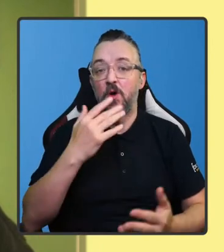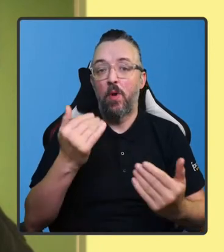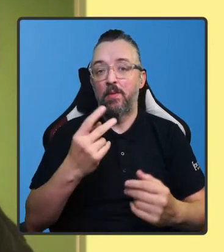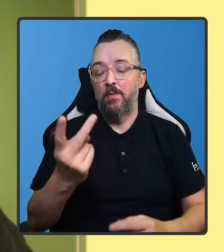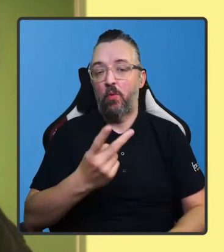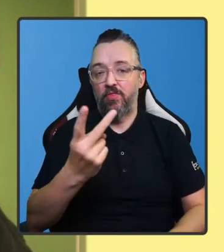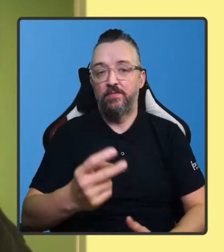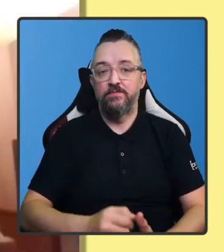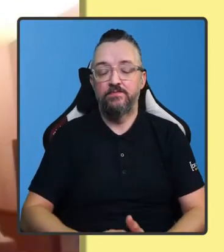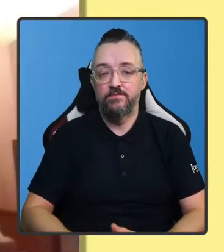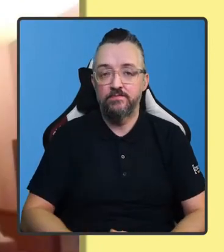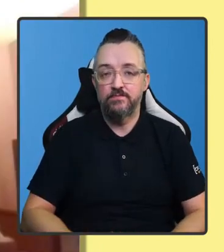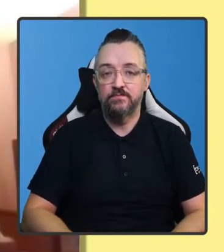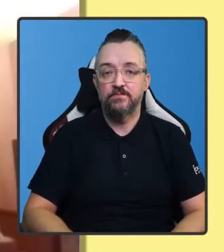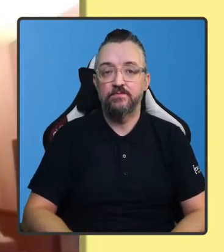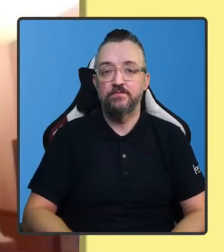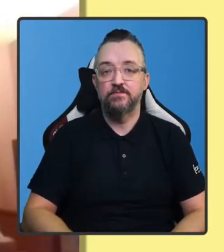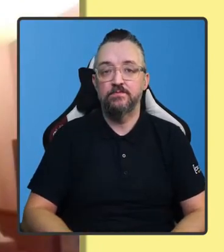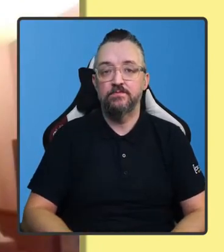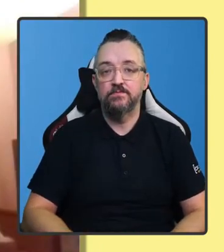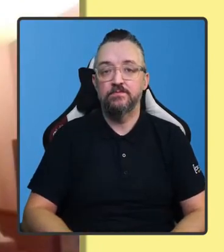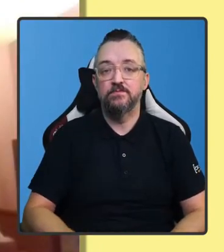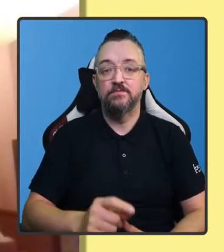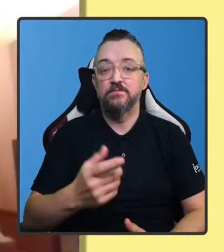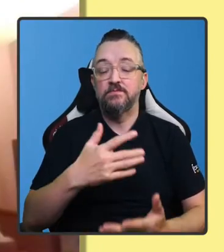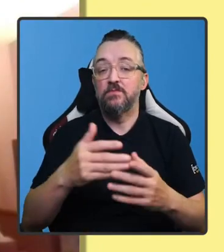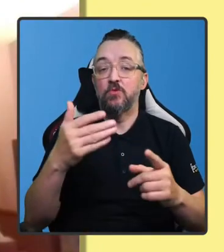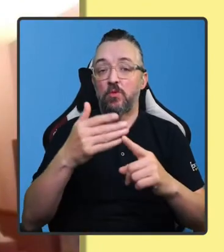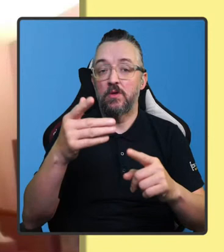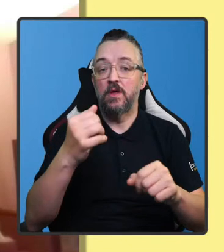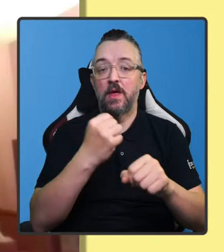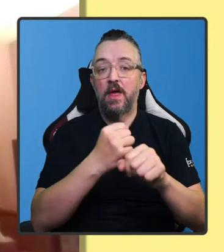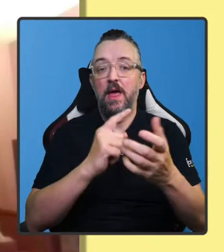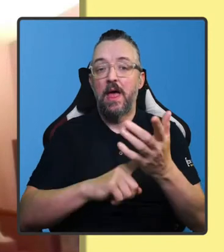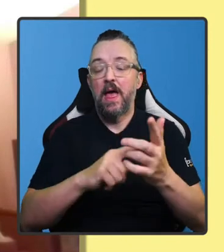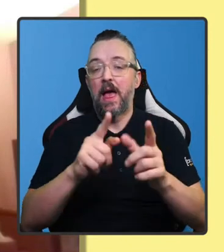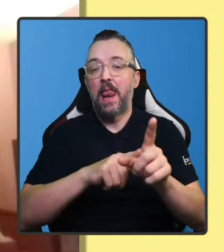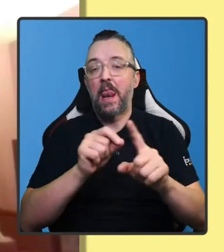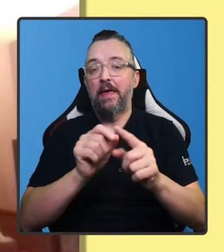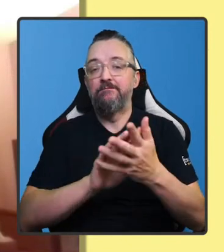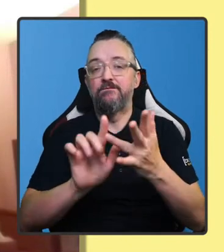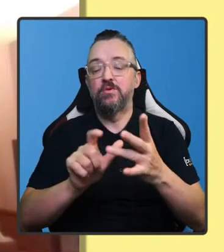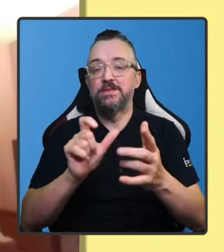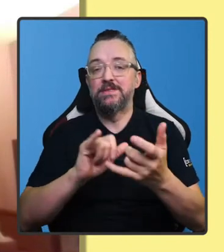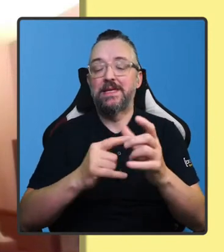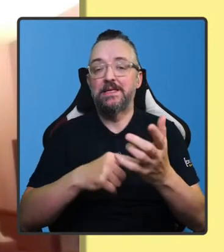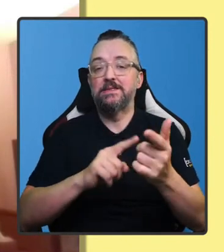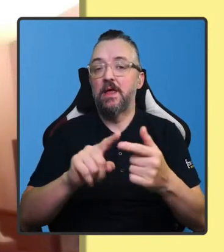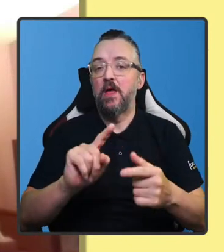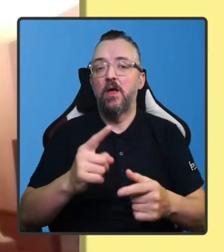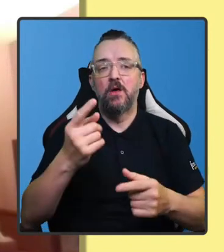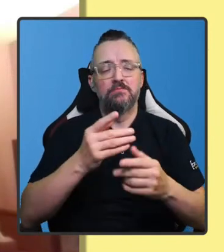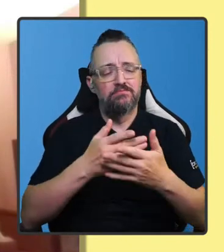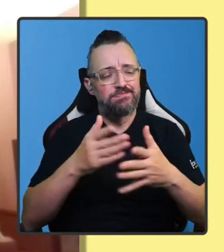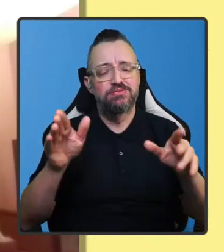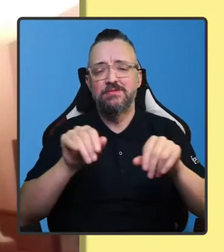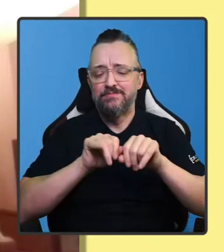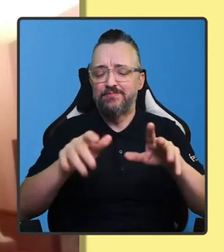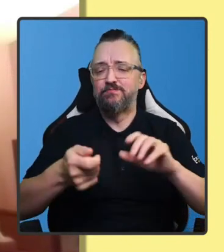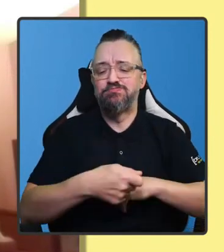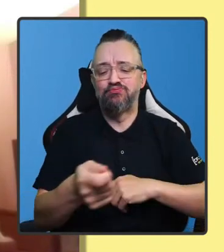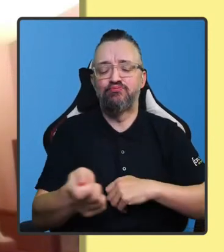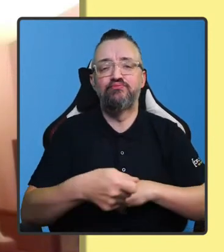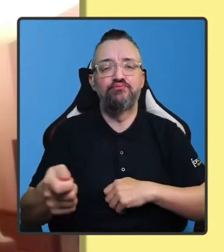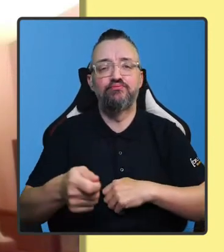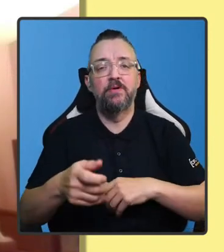you. Conference notes that whilst glyphosate is the world's most widely used pesticide, it has a significant